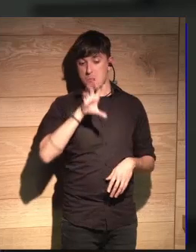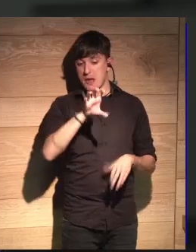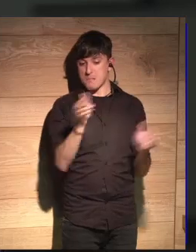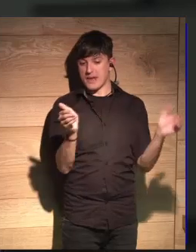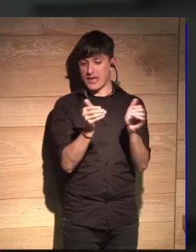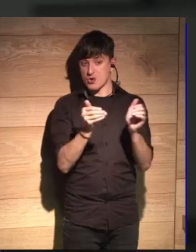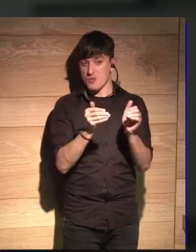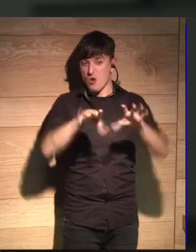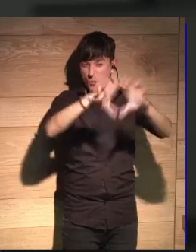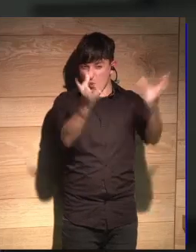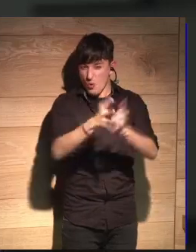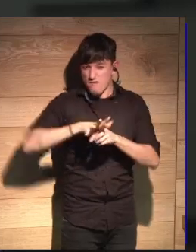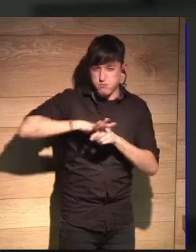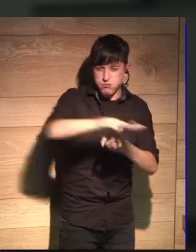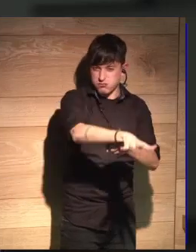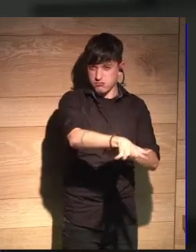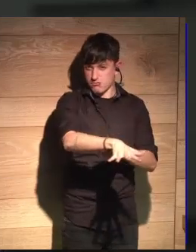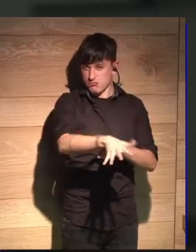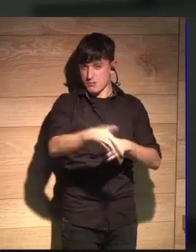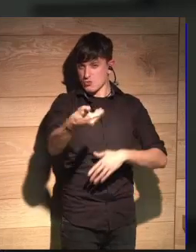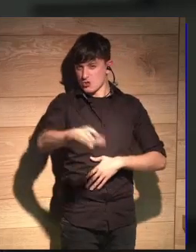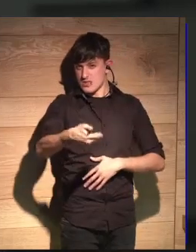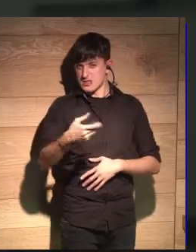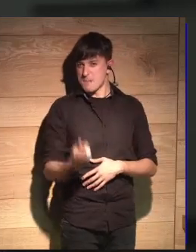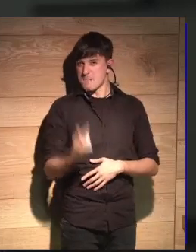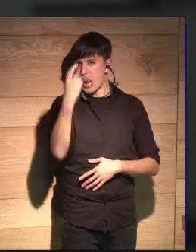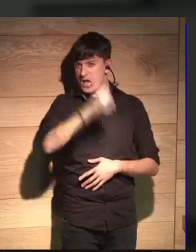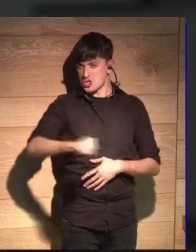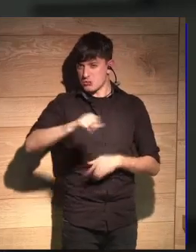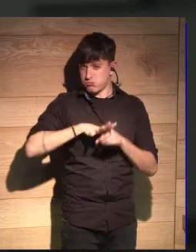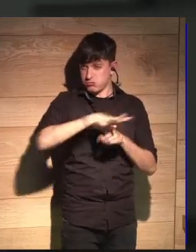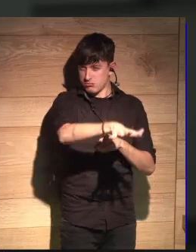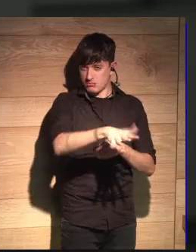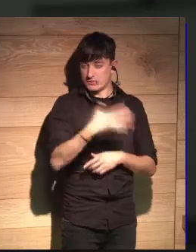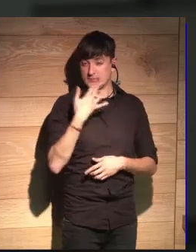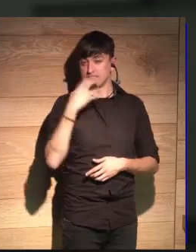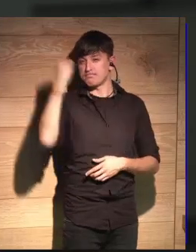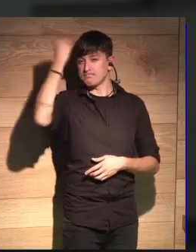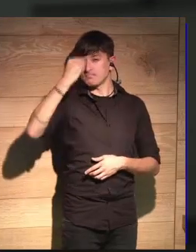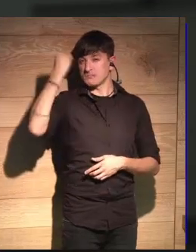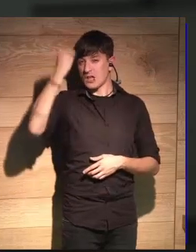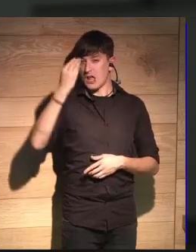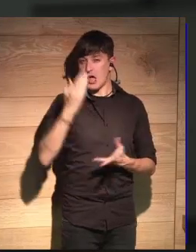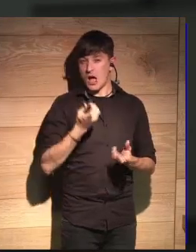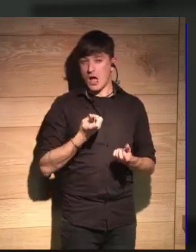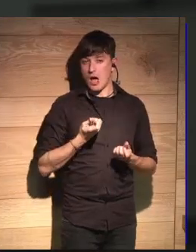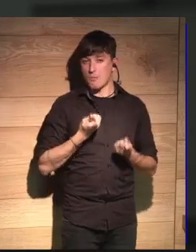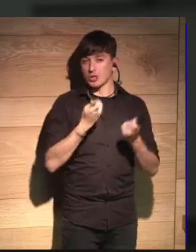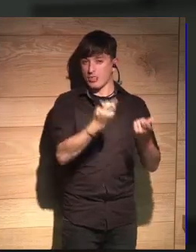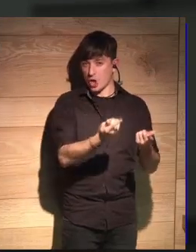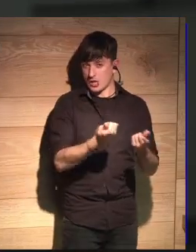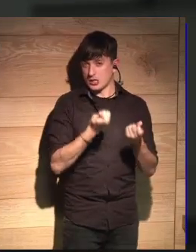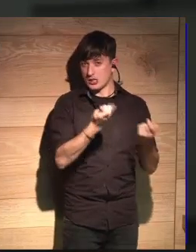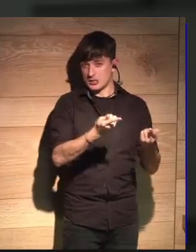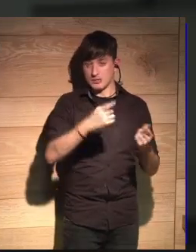for nearly 1,000 years. When you think of Spanish contributions to knowledge of the world, and when you think of